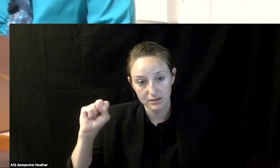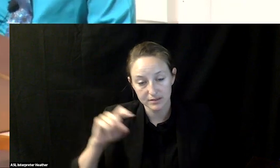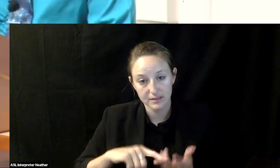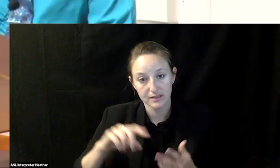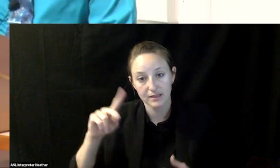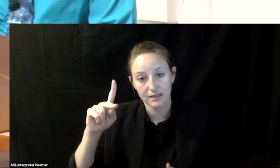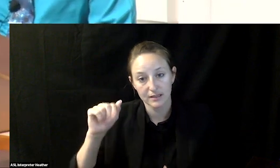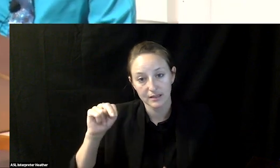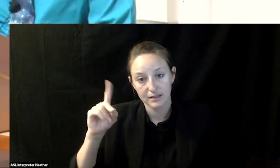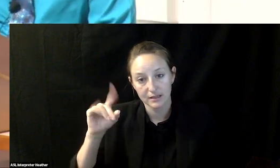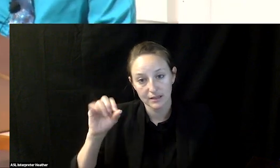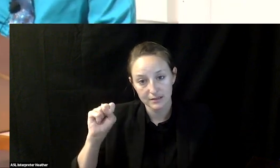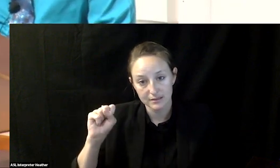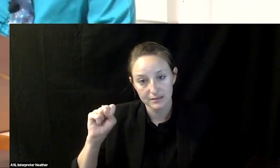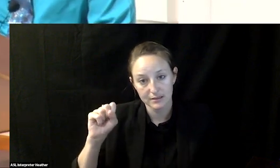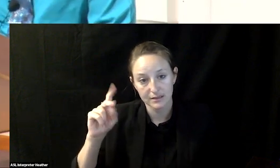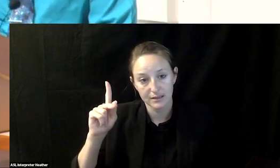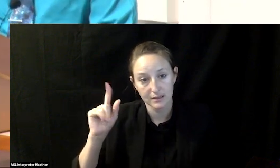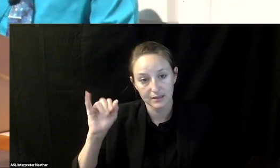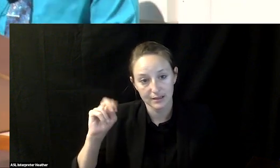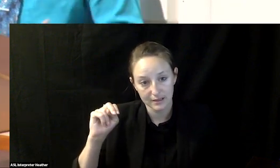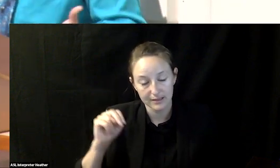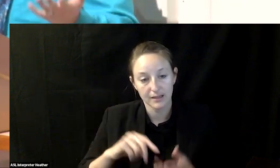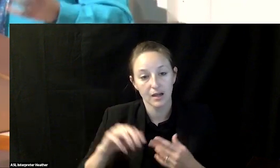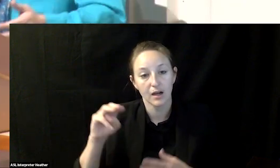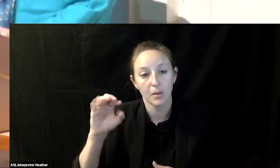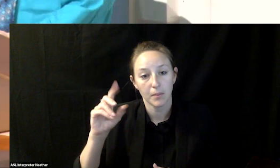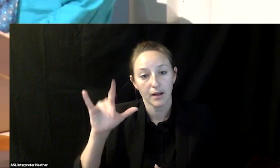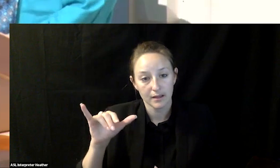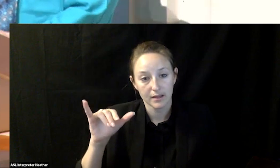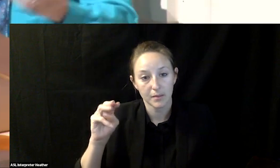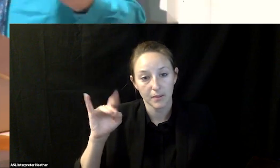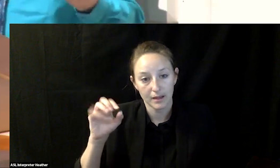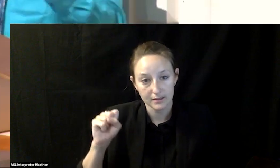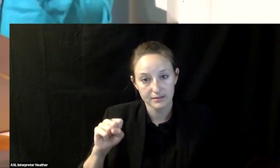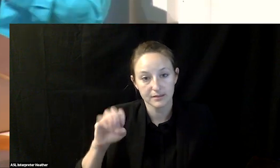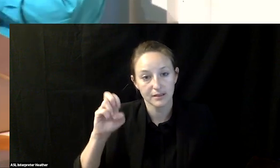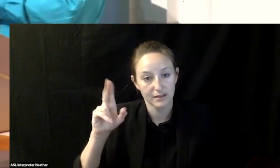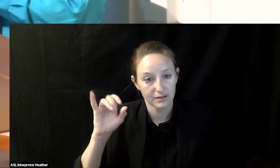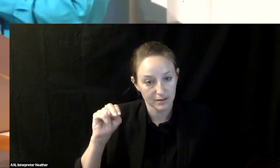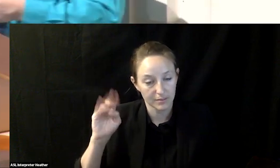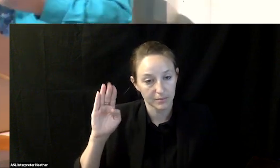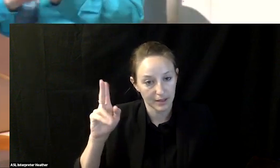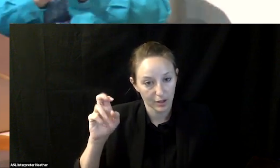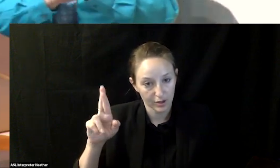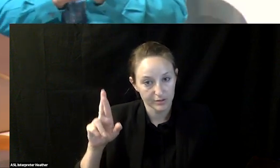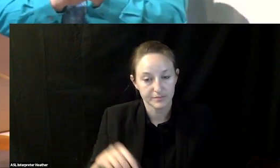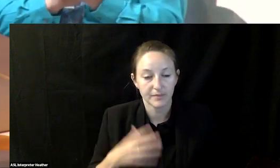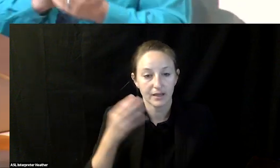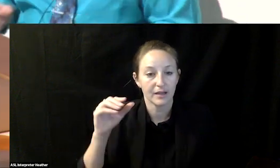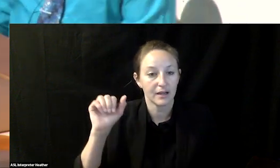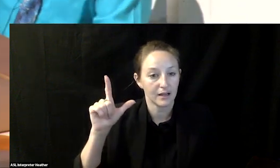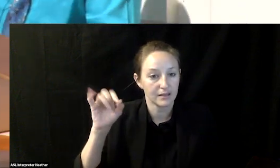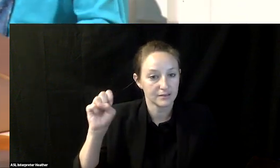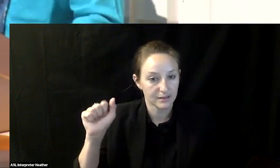Molly Miles, Aaron Baker, and Melissa Laseca from our HPAC content strategy team. So